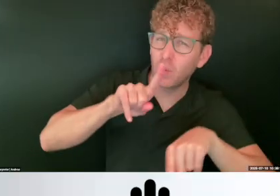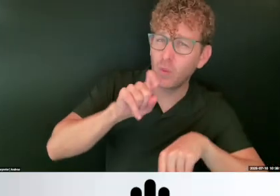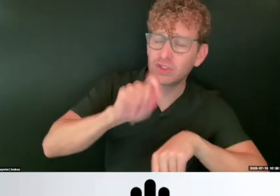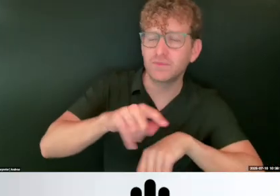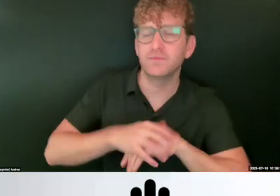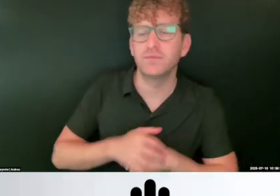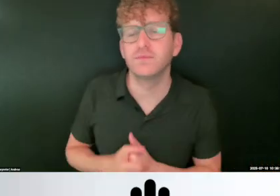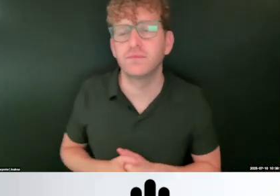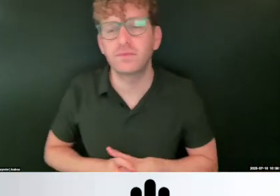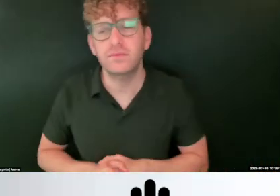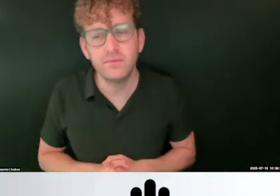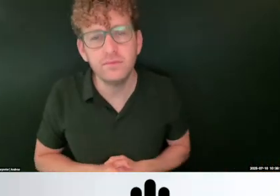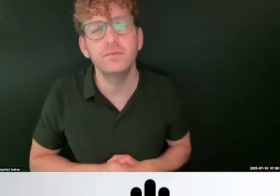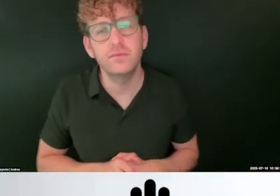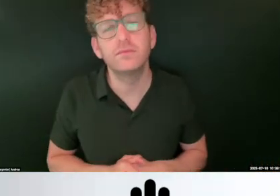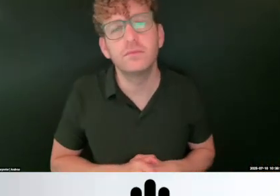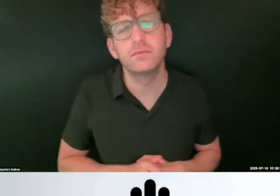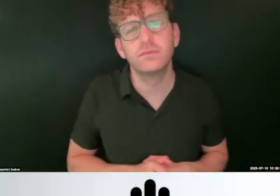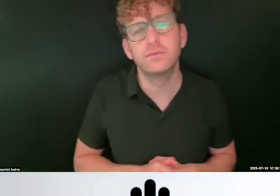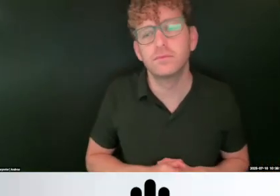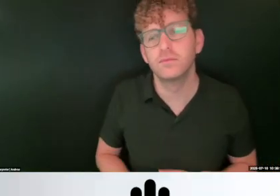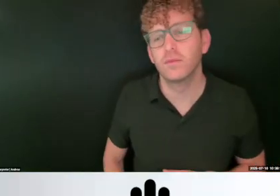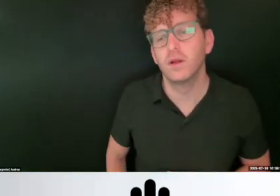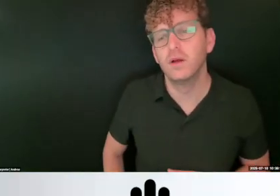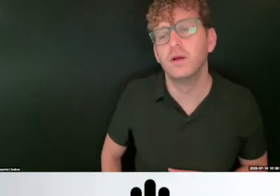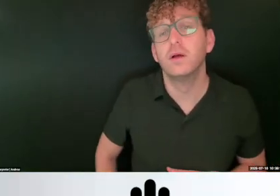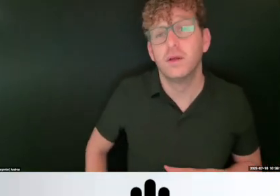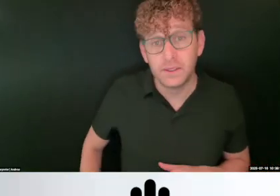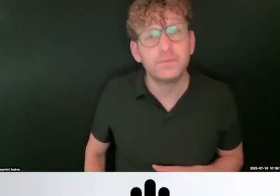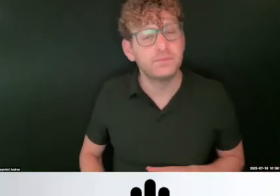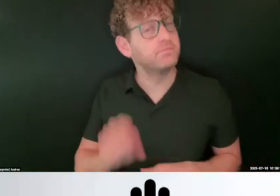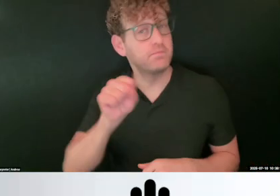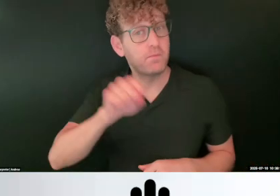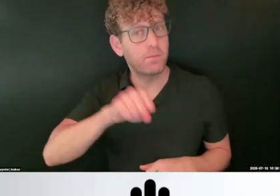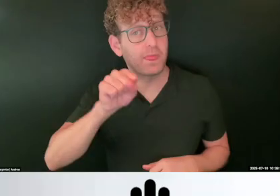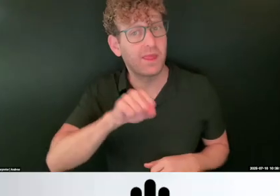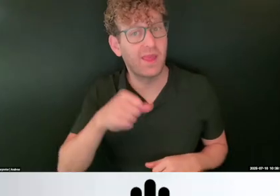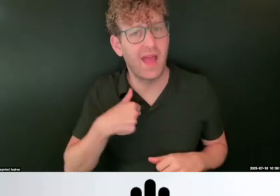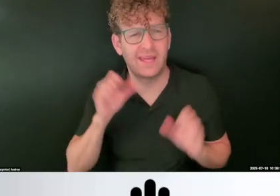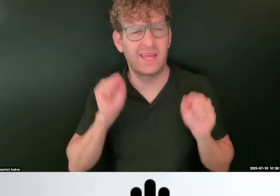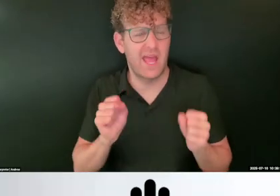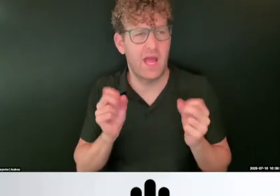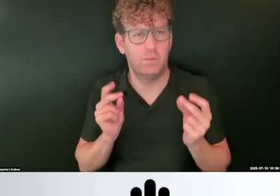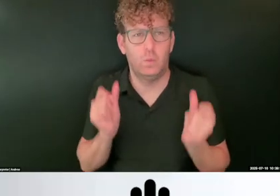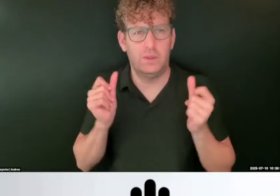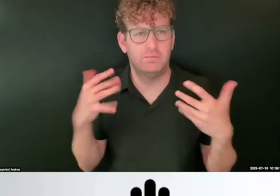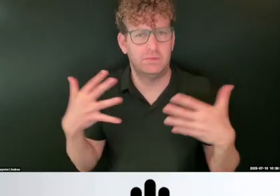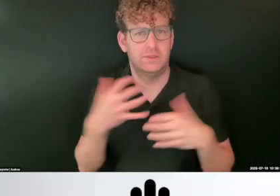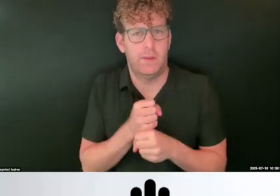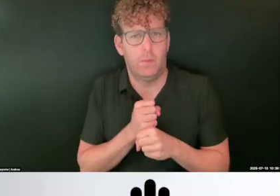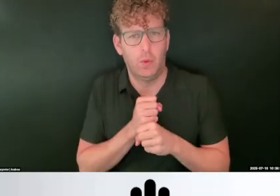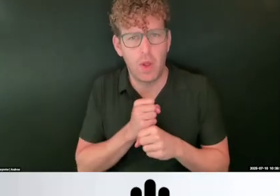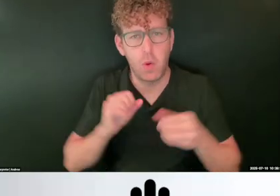go on. Yeah, I can give a quick summary of the numbers. So the solicitation was open to all the air